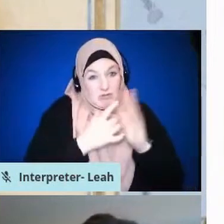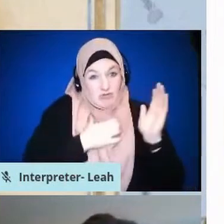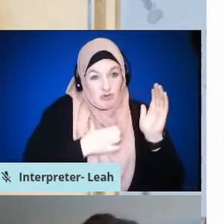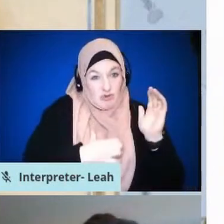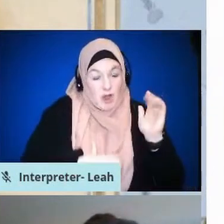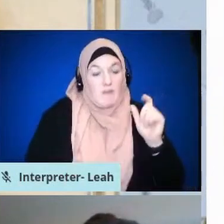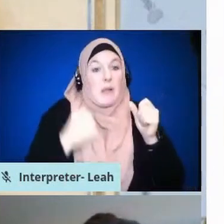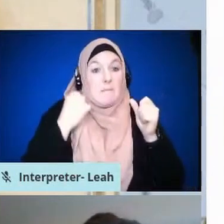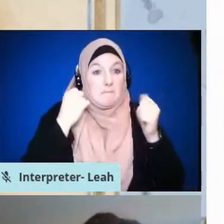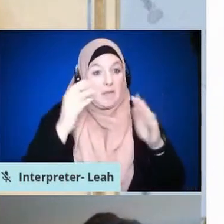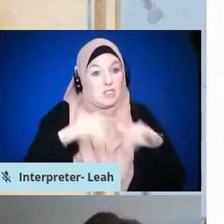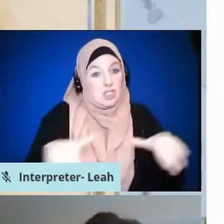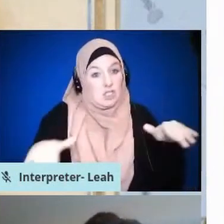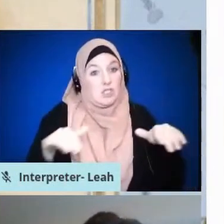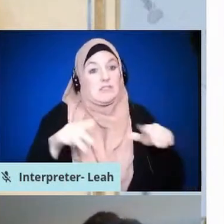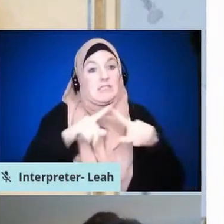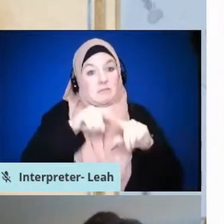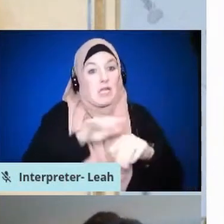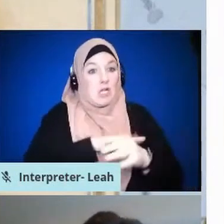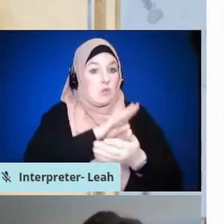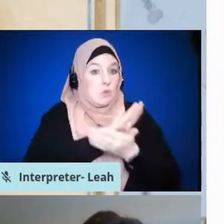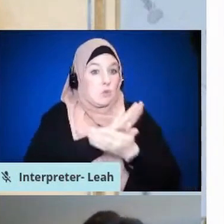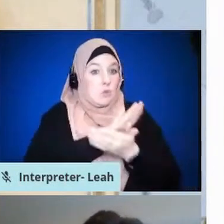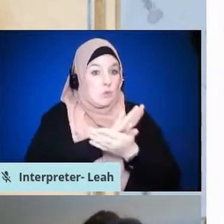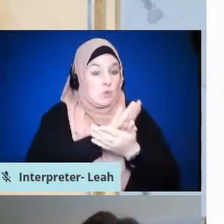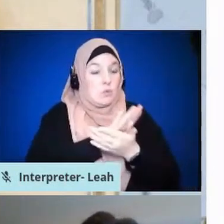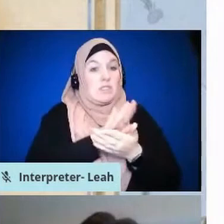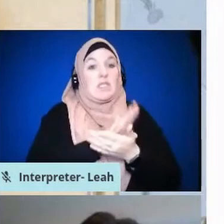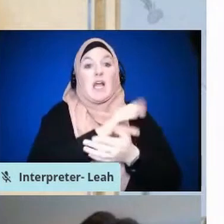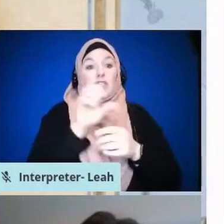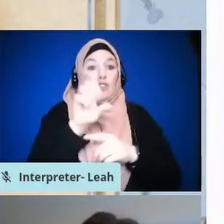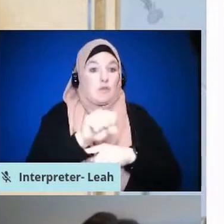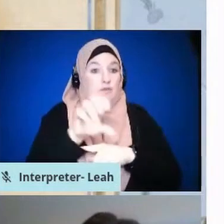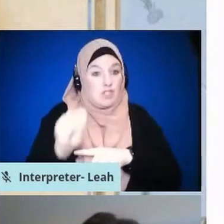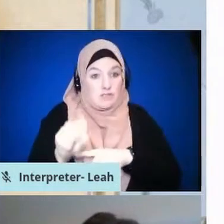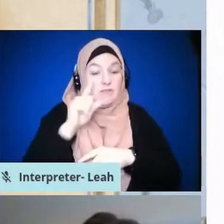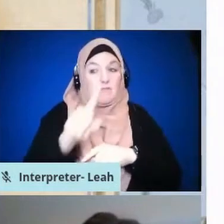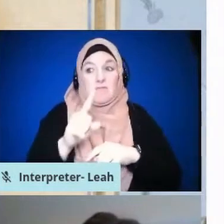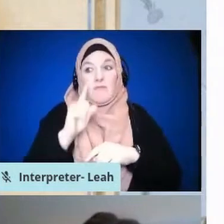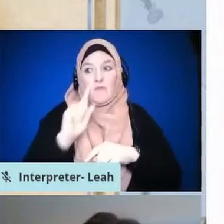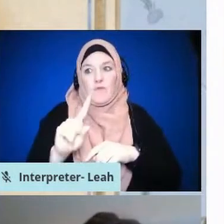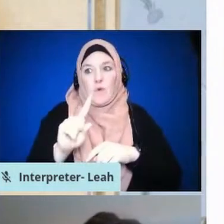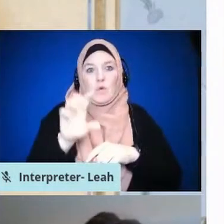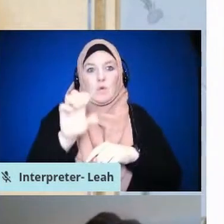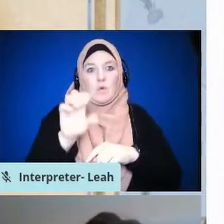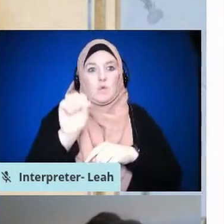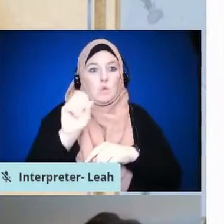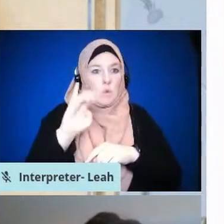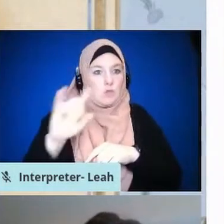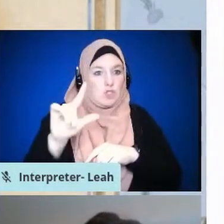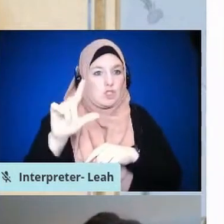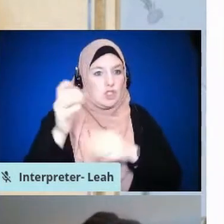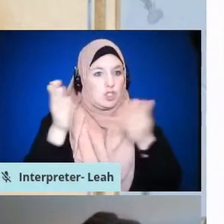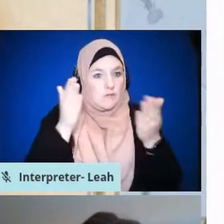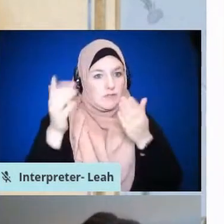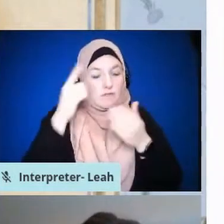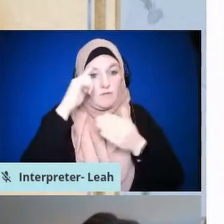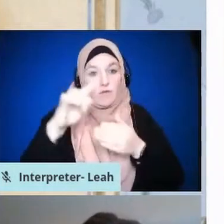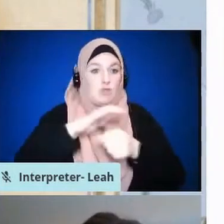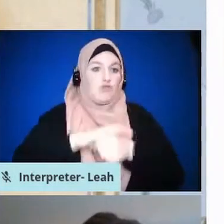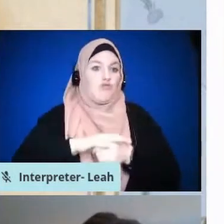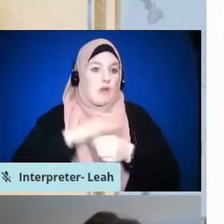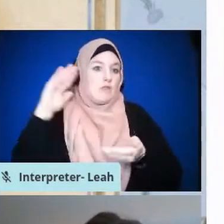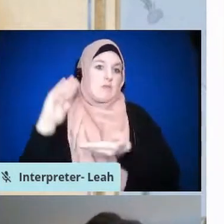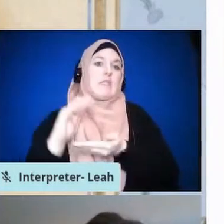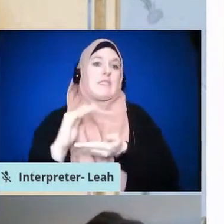on schools for social services and mental health interventions. Some of them depend on it for stress